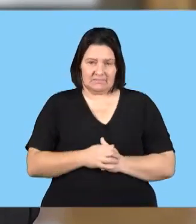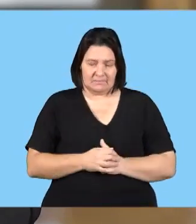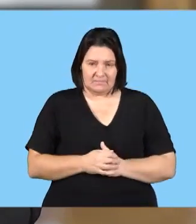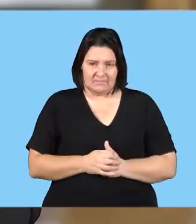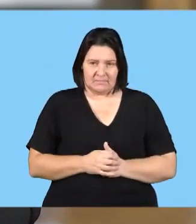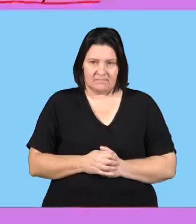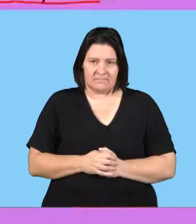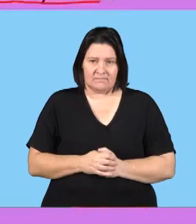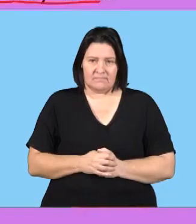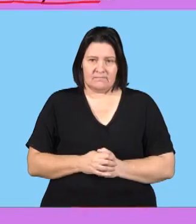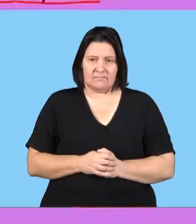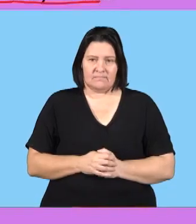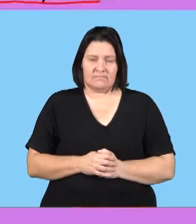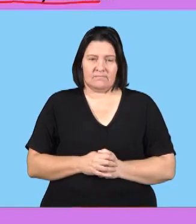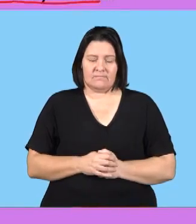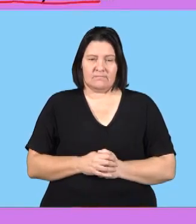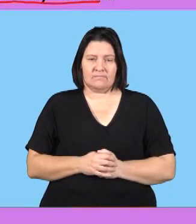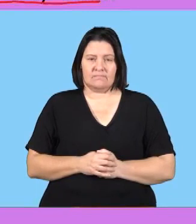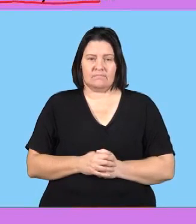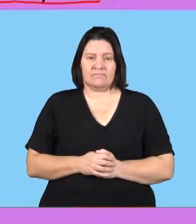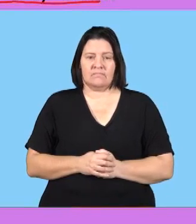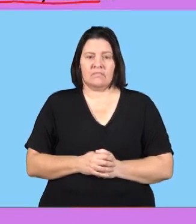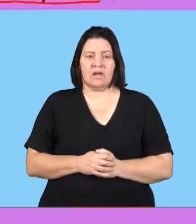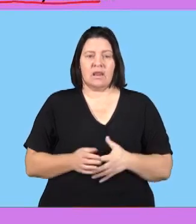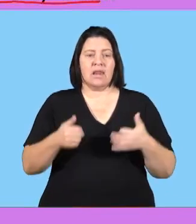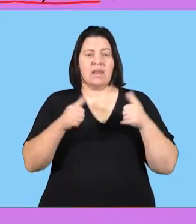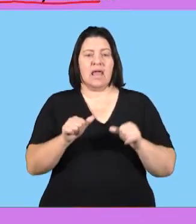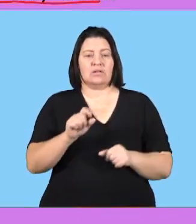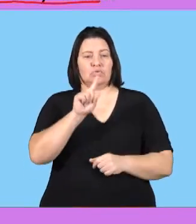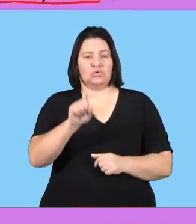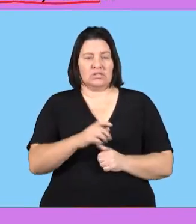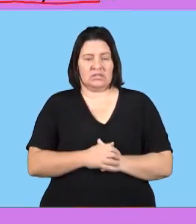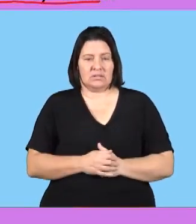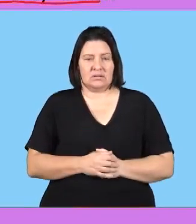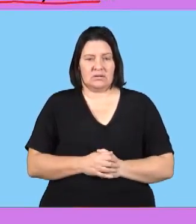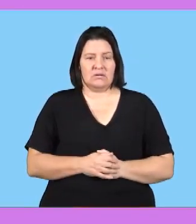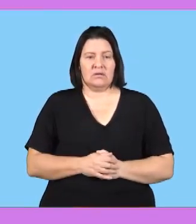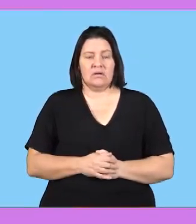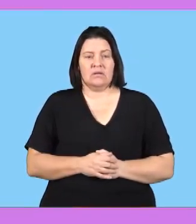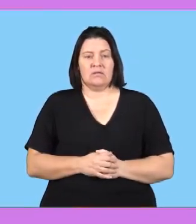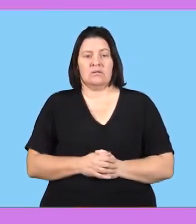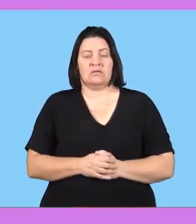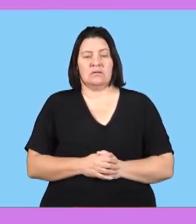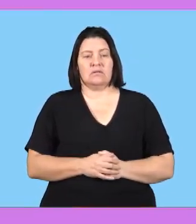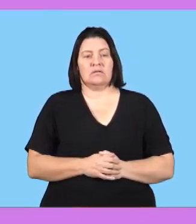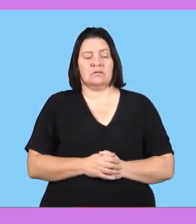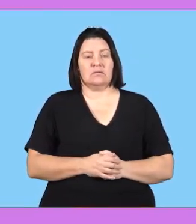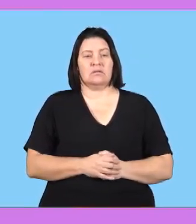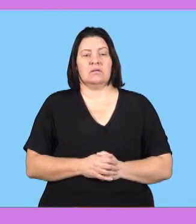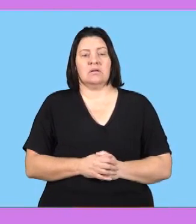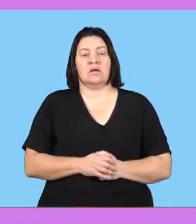muffin, 5 rand. Okay, let us move to the next question. So now the next